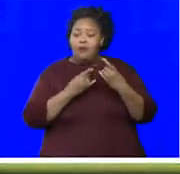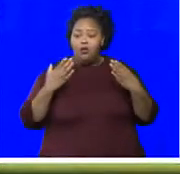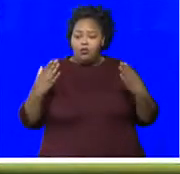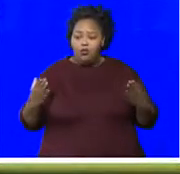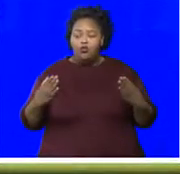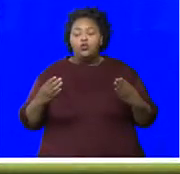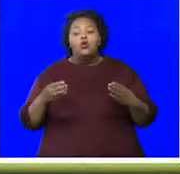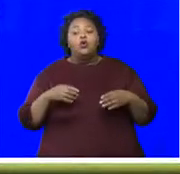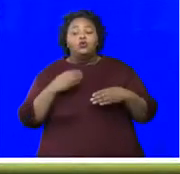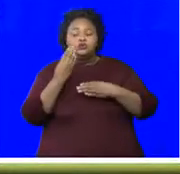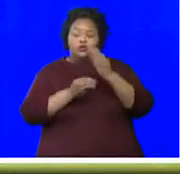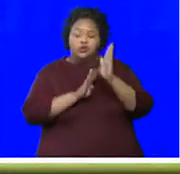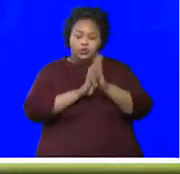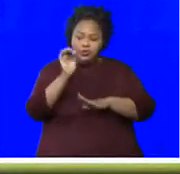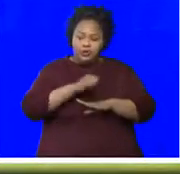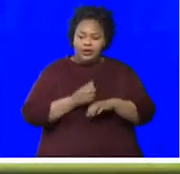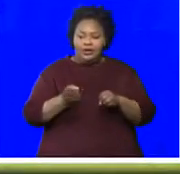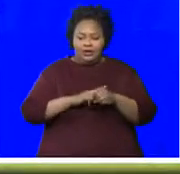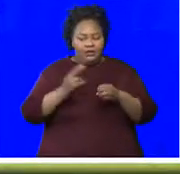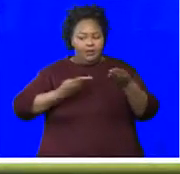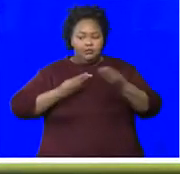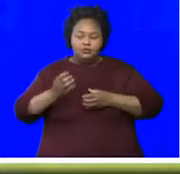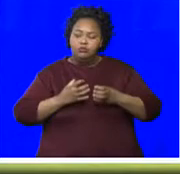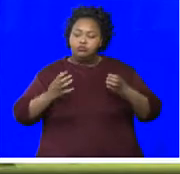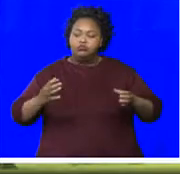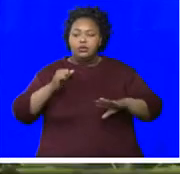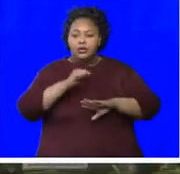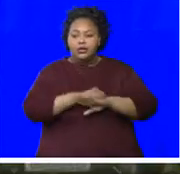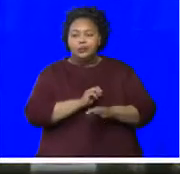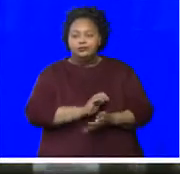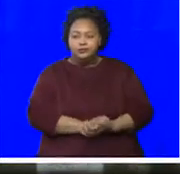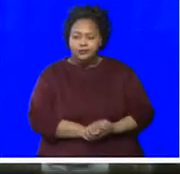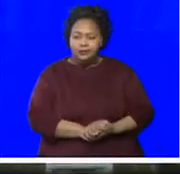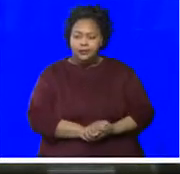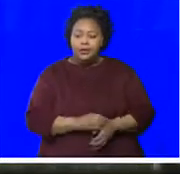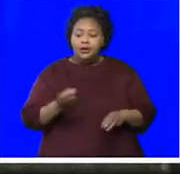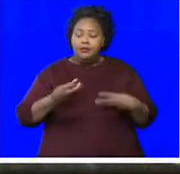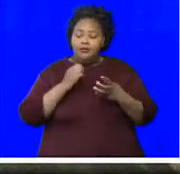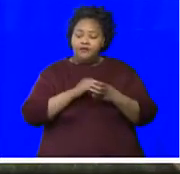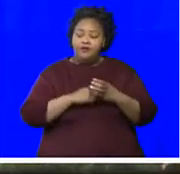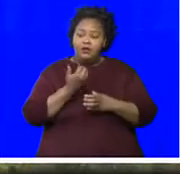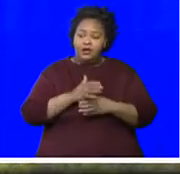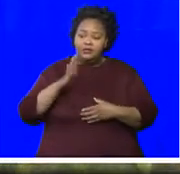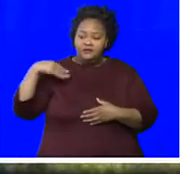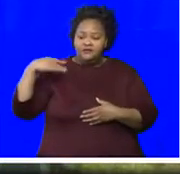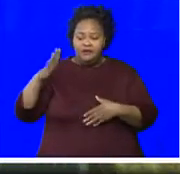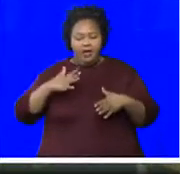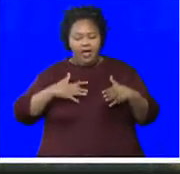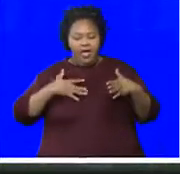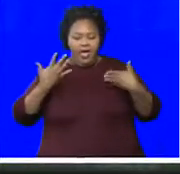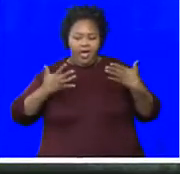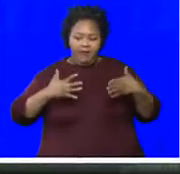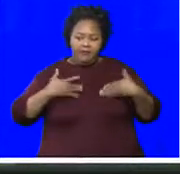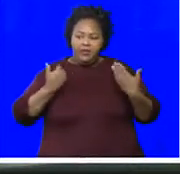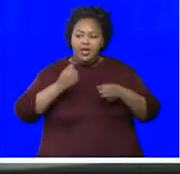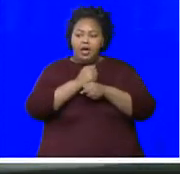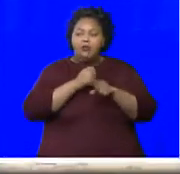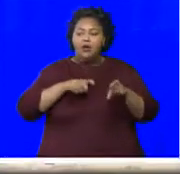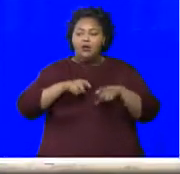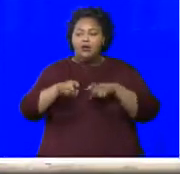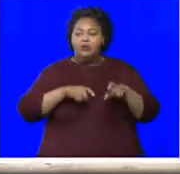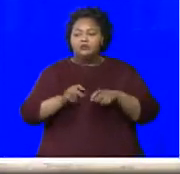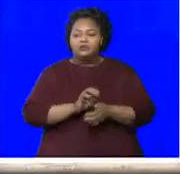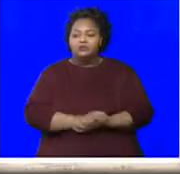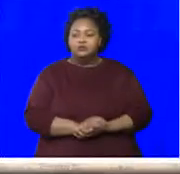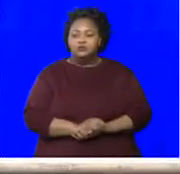Badlali abahlukahlukene bakuleli kanye nalabo labachamuka emaveni nangaphandle bakhombe ukujabulela lo mdlalo. Akethu siva bunanzi nje siyadlala